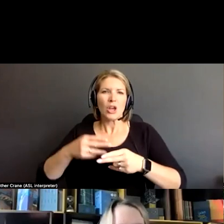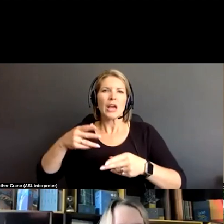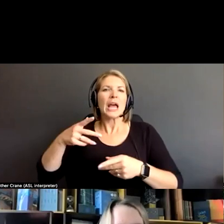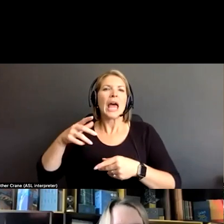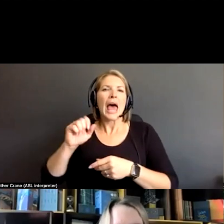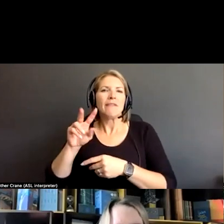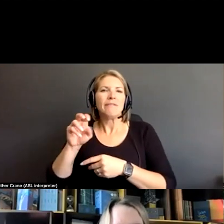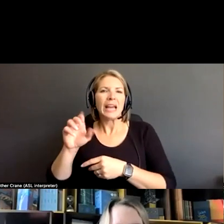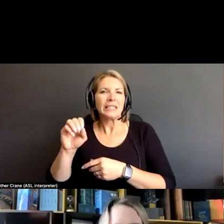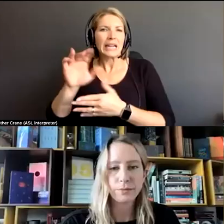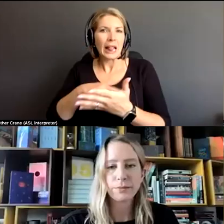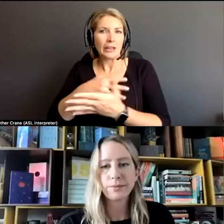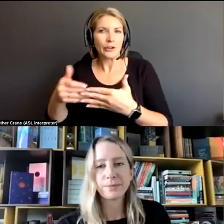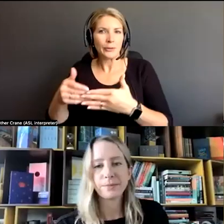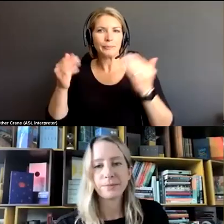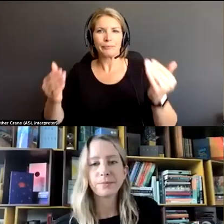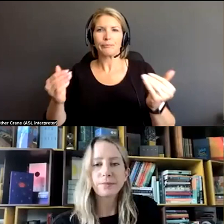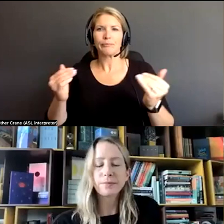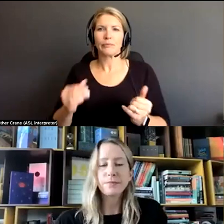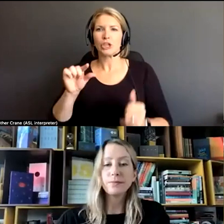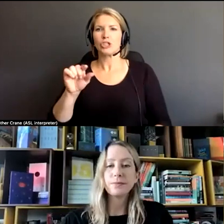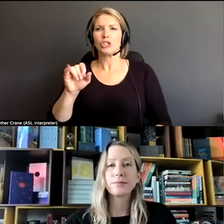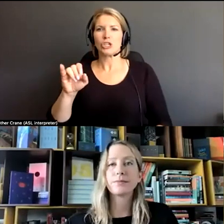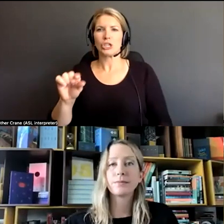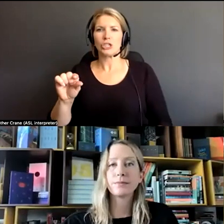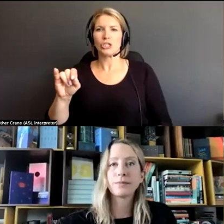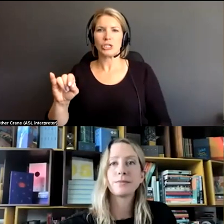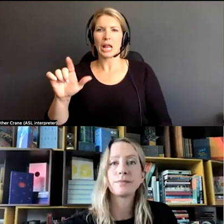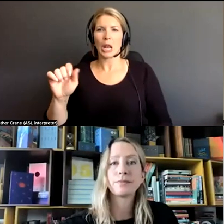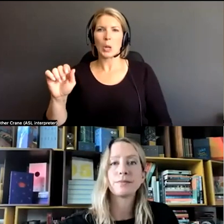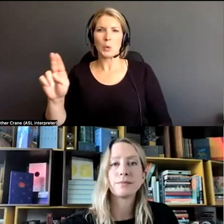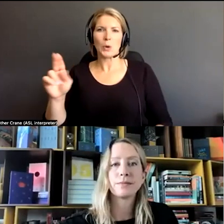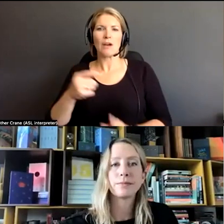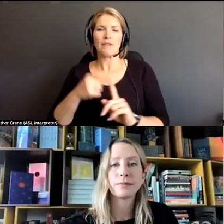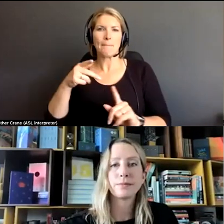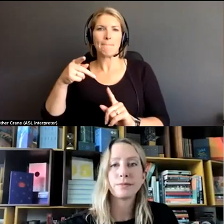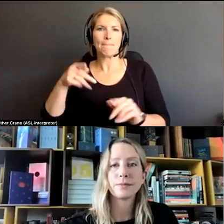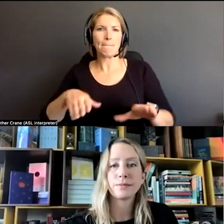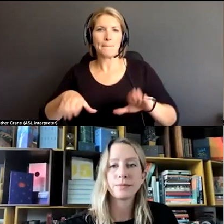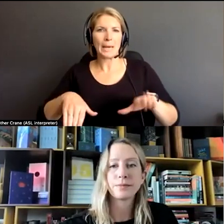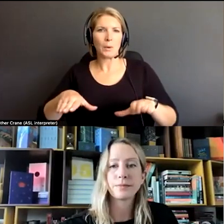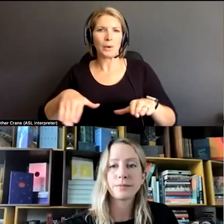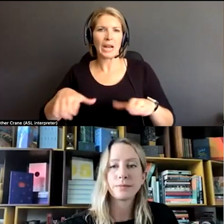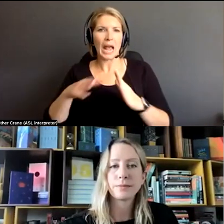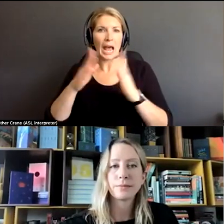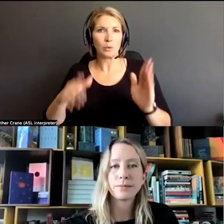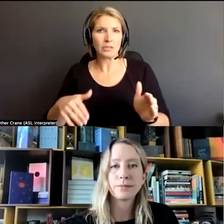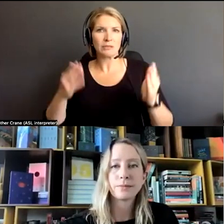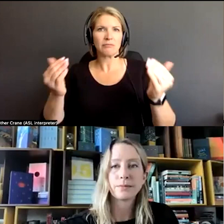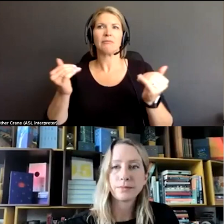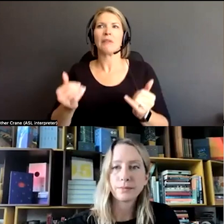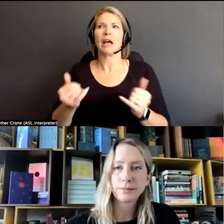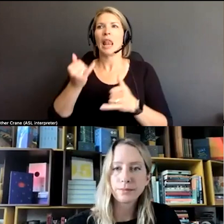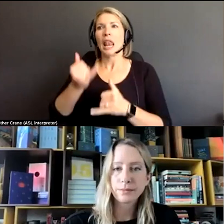part of Tundra Book Group, Penguin Random House. And finally, from Rakuten Kobo, we have Nathan